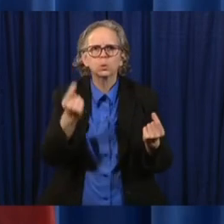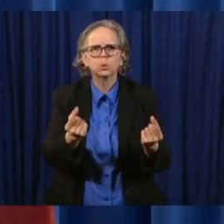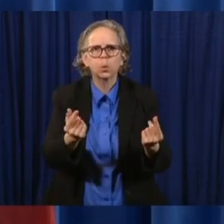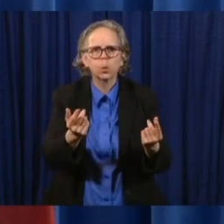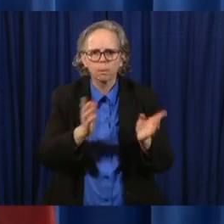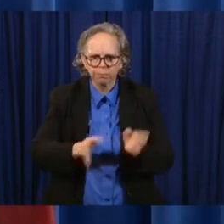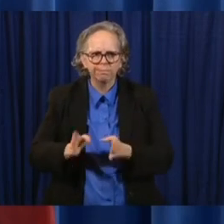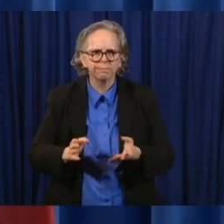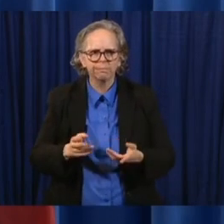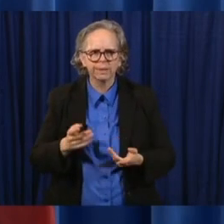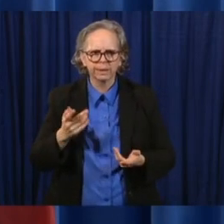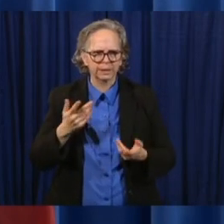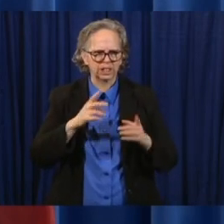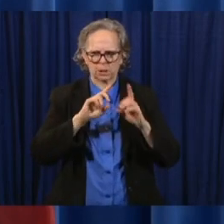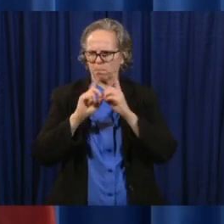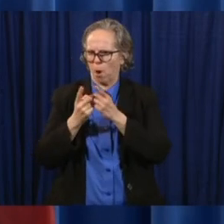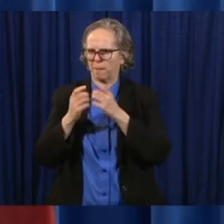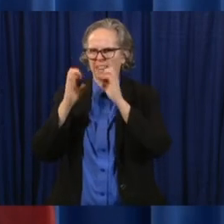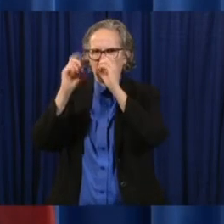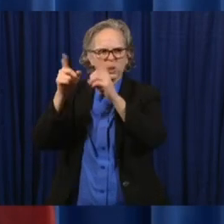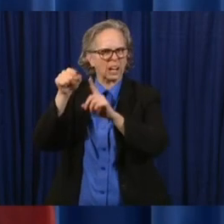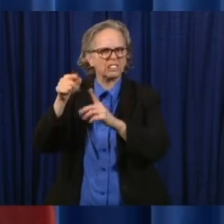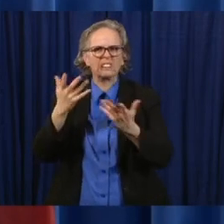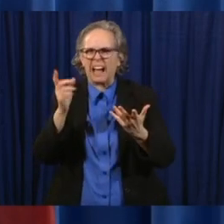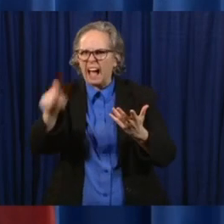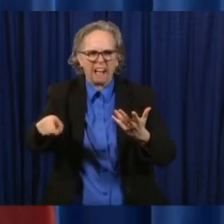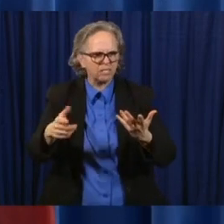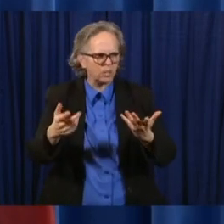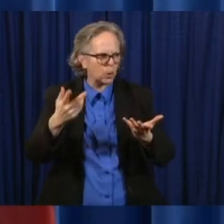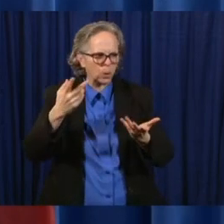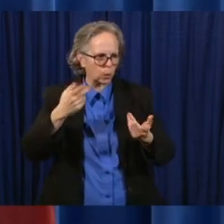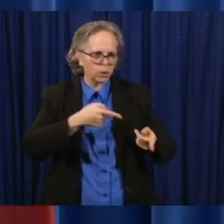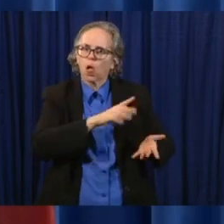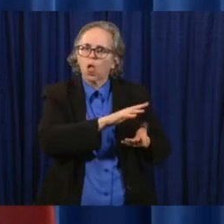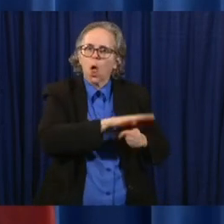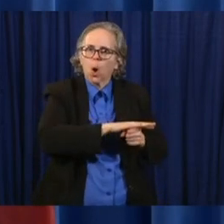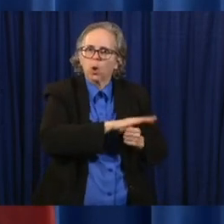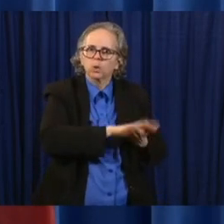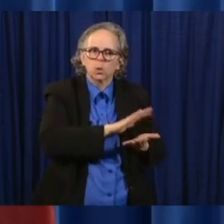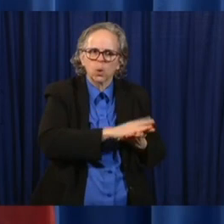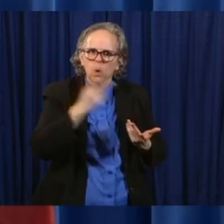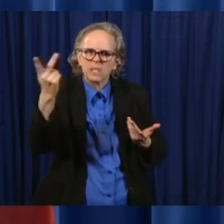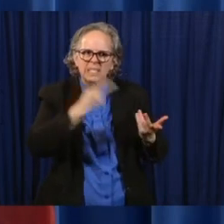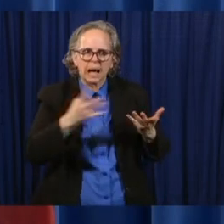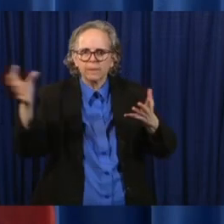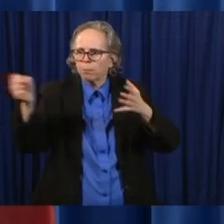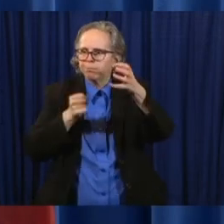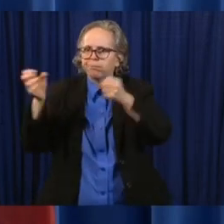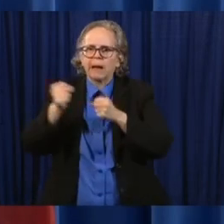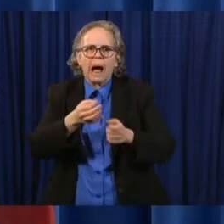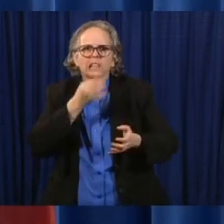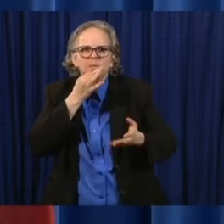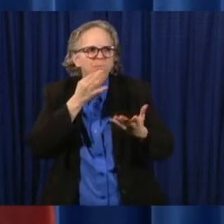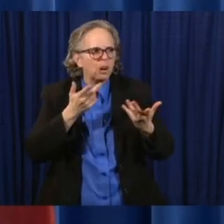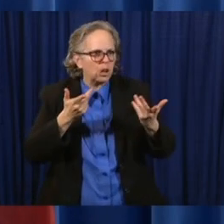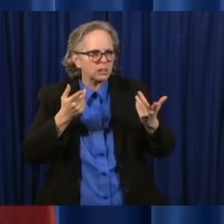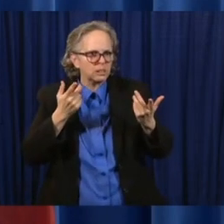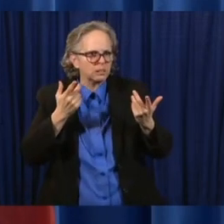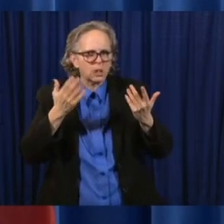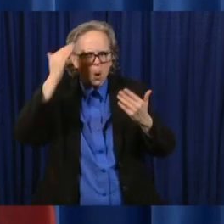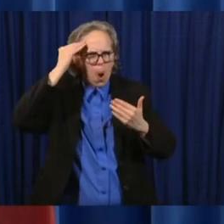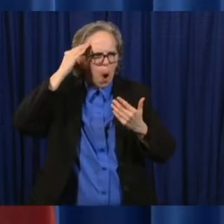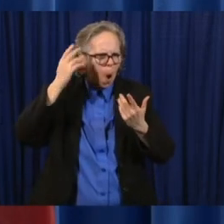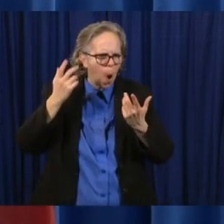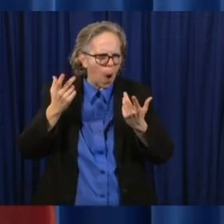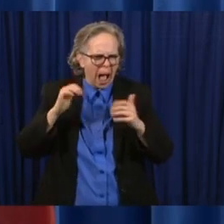Education, our administration, bring in the best experts that we can bring in, people who understand the environment in the sense of the